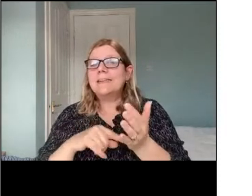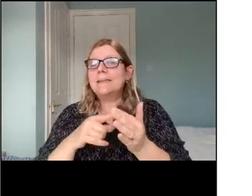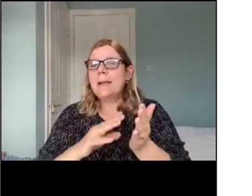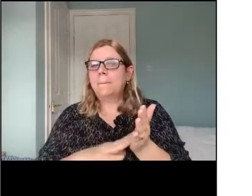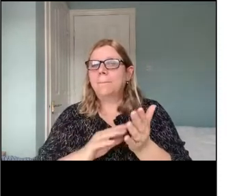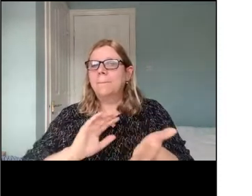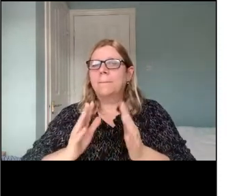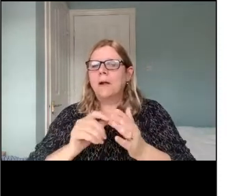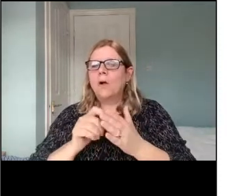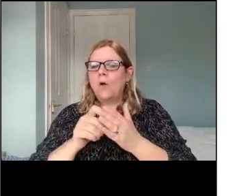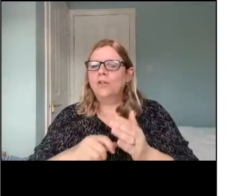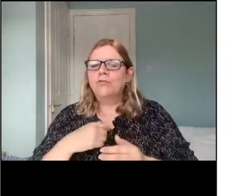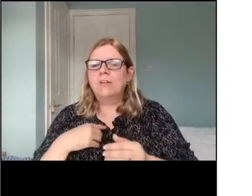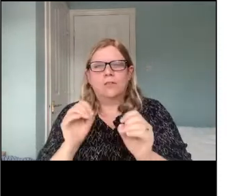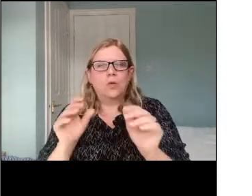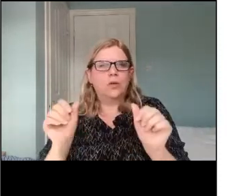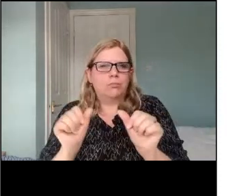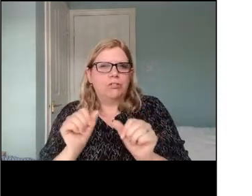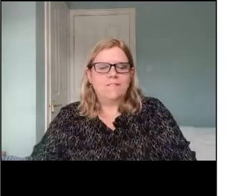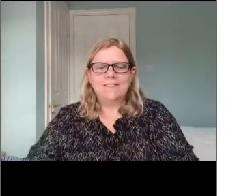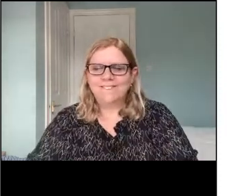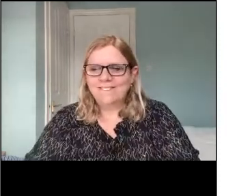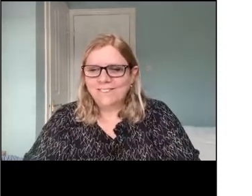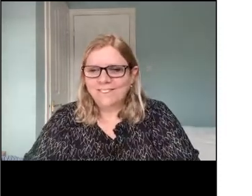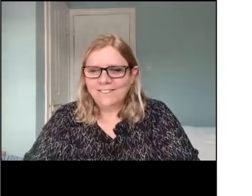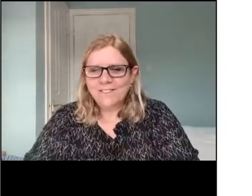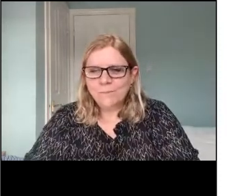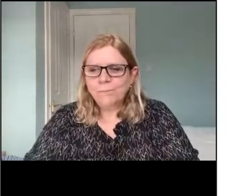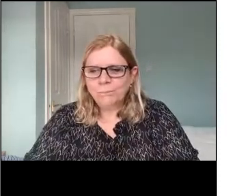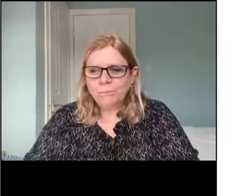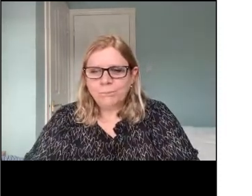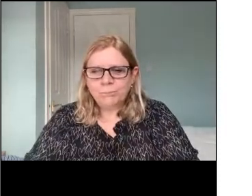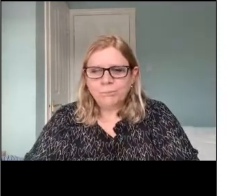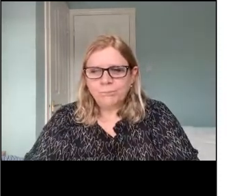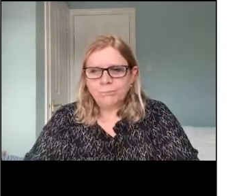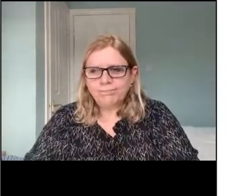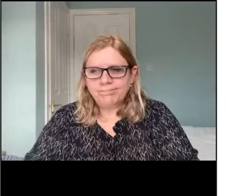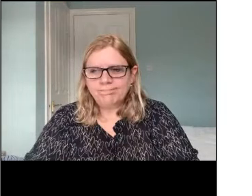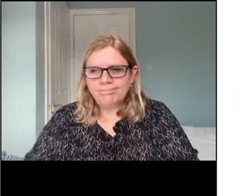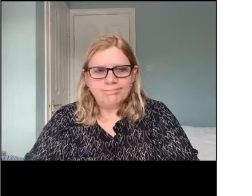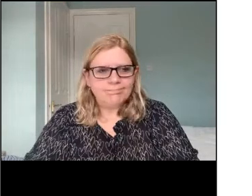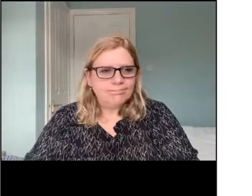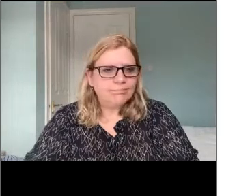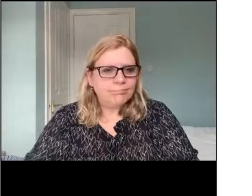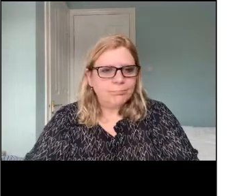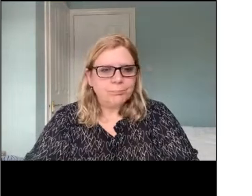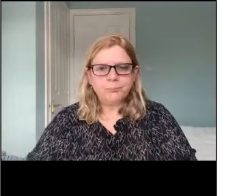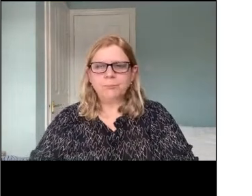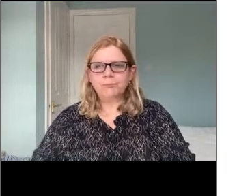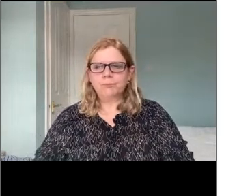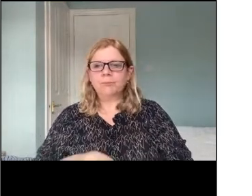Becoming a teacher, I was then able to get involved in the STEM glossary. So we're going to talk about that briefly.